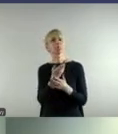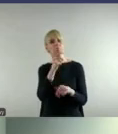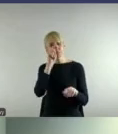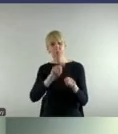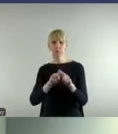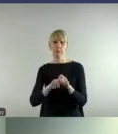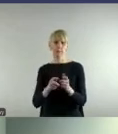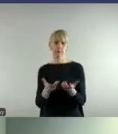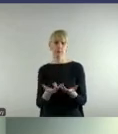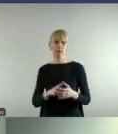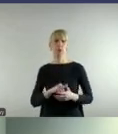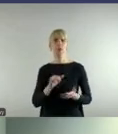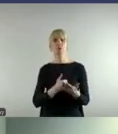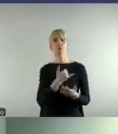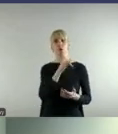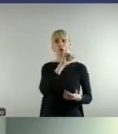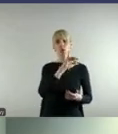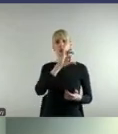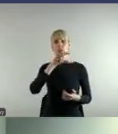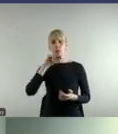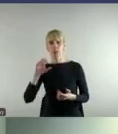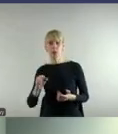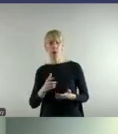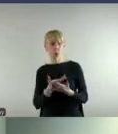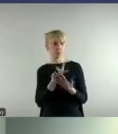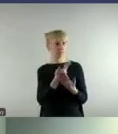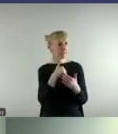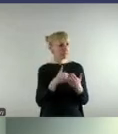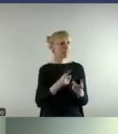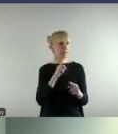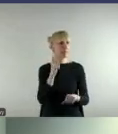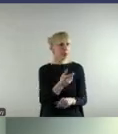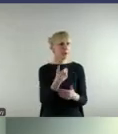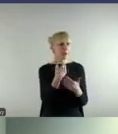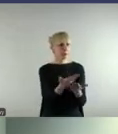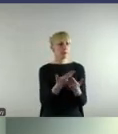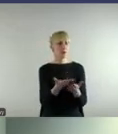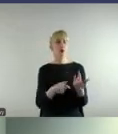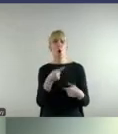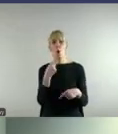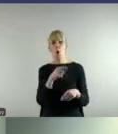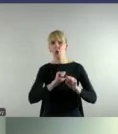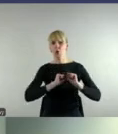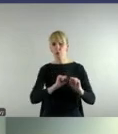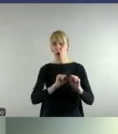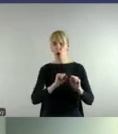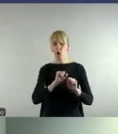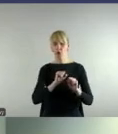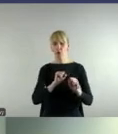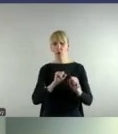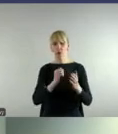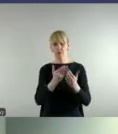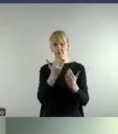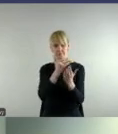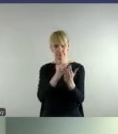to break down resilience into concrete and measurable components, and helps municipalities systematically